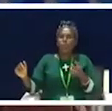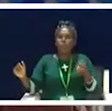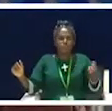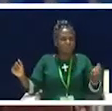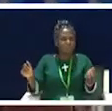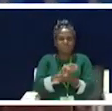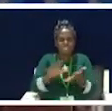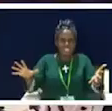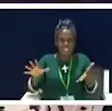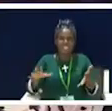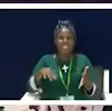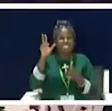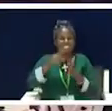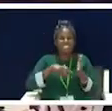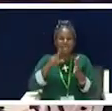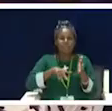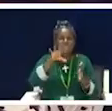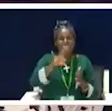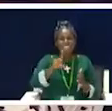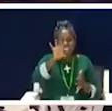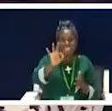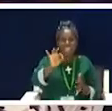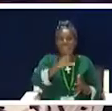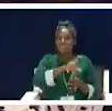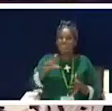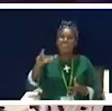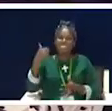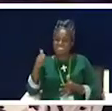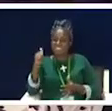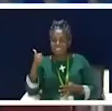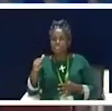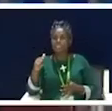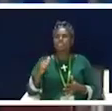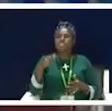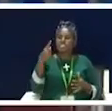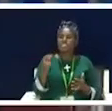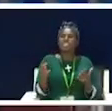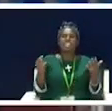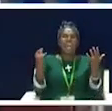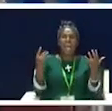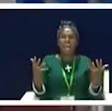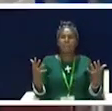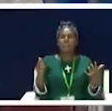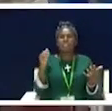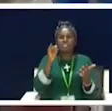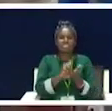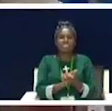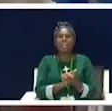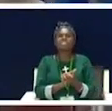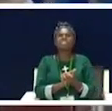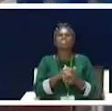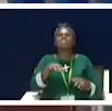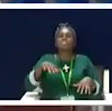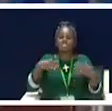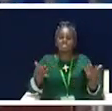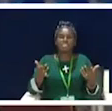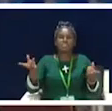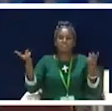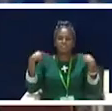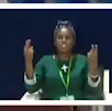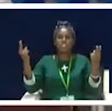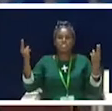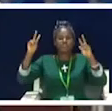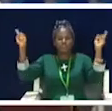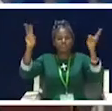Psalm 89 verse 10. The arm that guarantees victory in the battles of life.